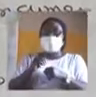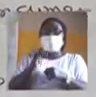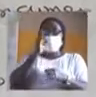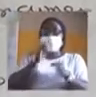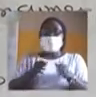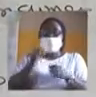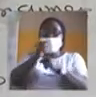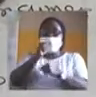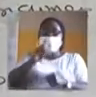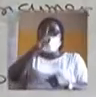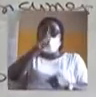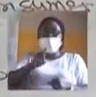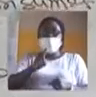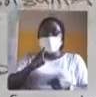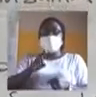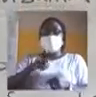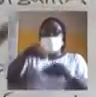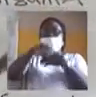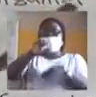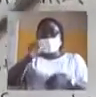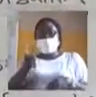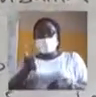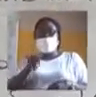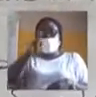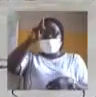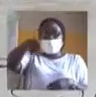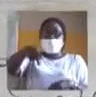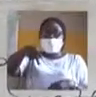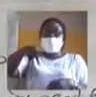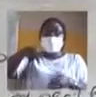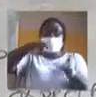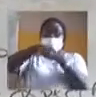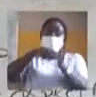price, I stands for income of consumers,